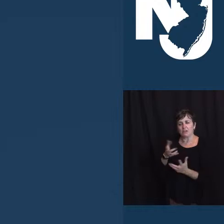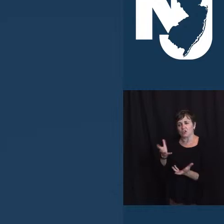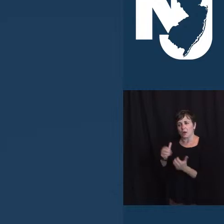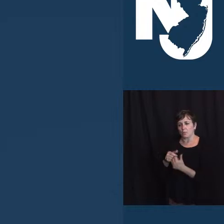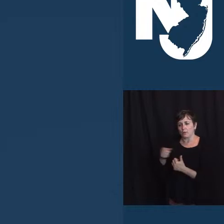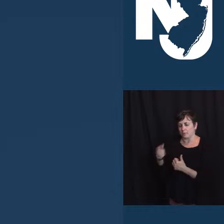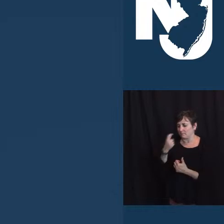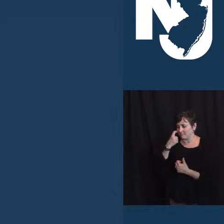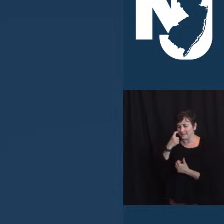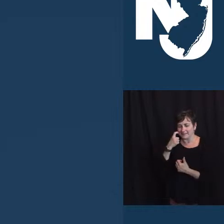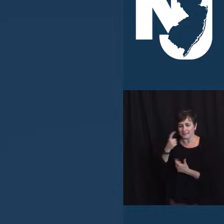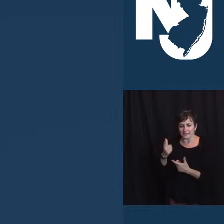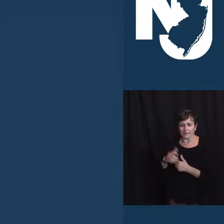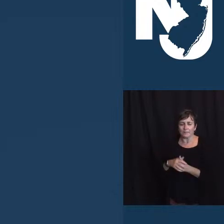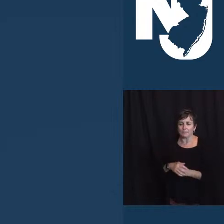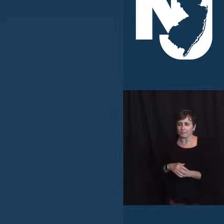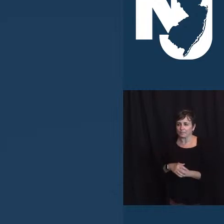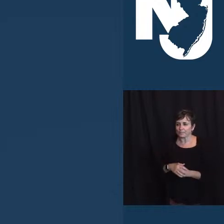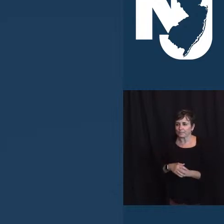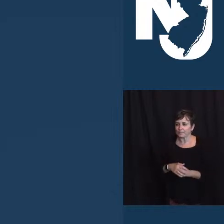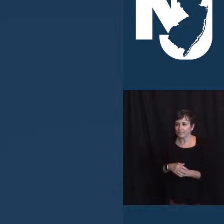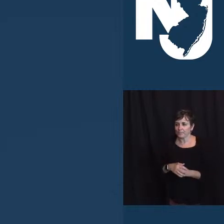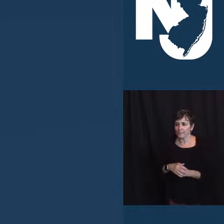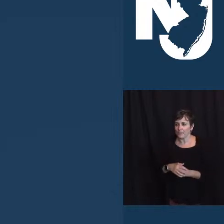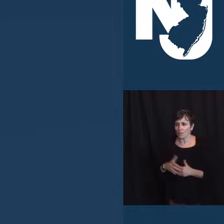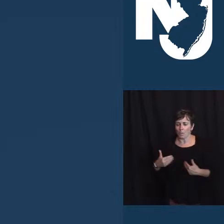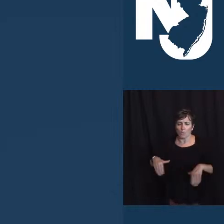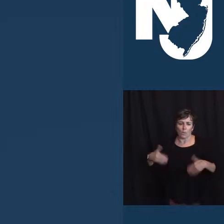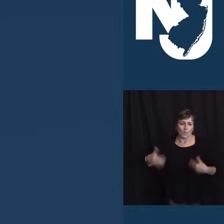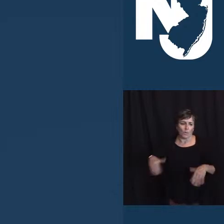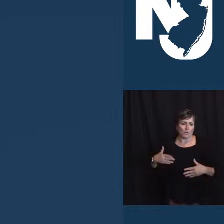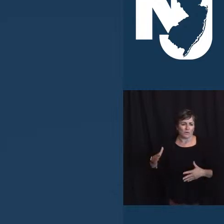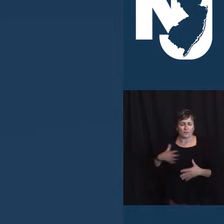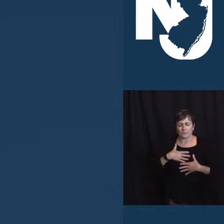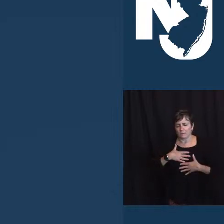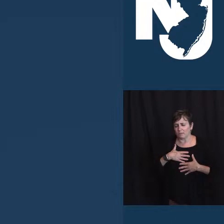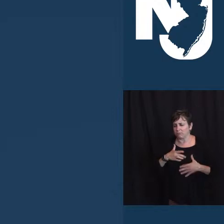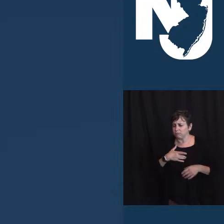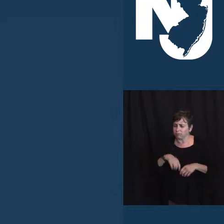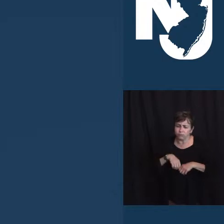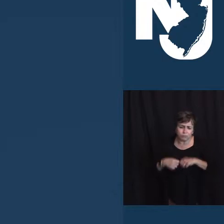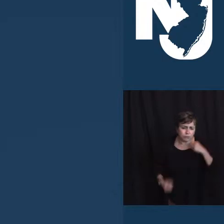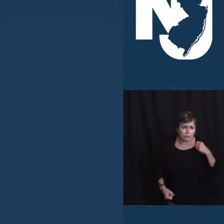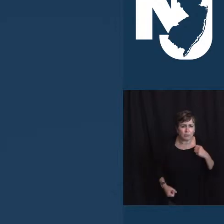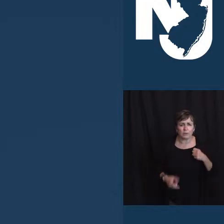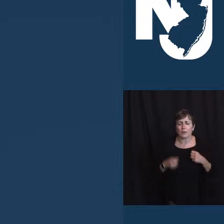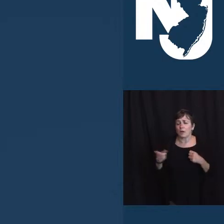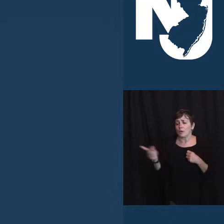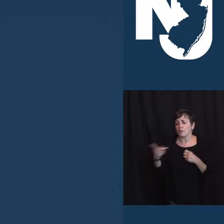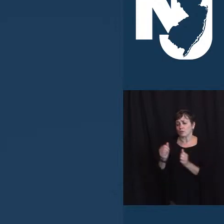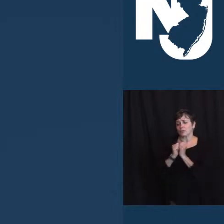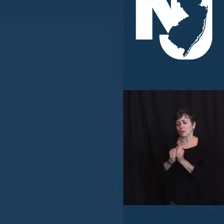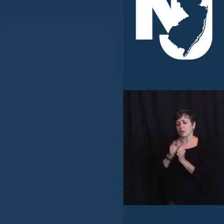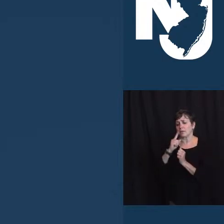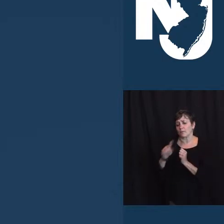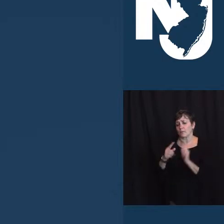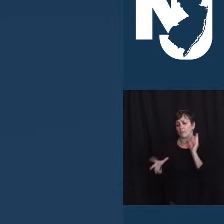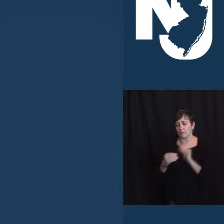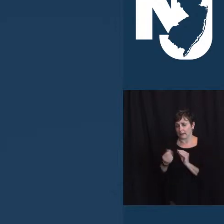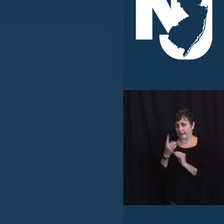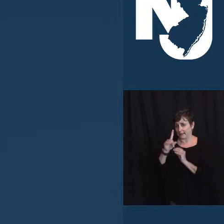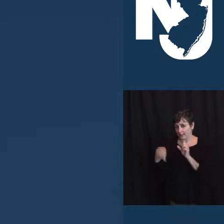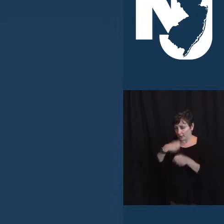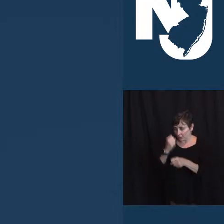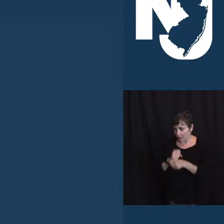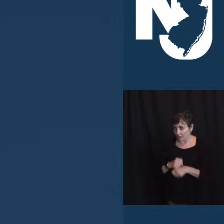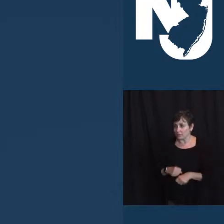Wednesday. As you can imagine, an emotional conversation. They were together for 18 years. He also leaves